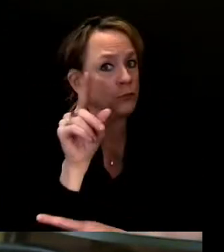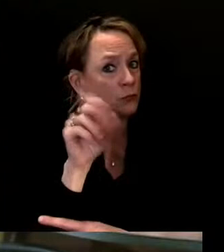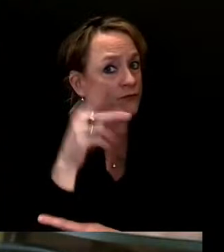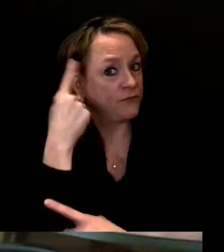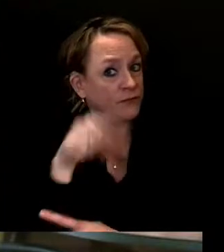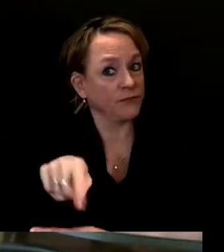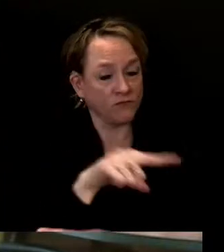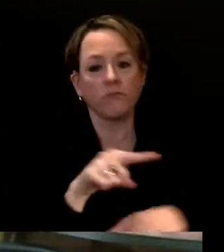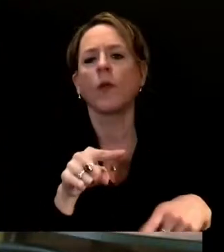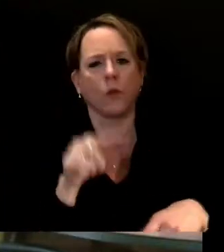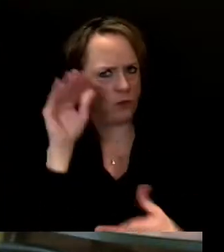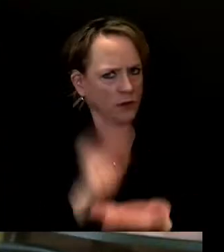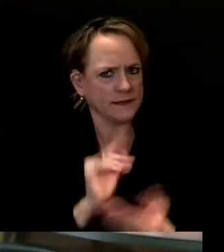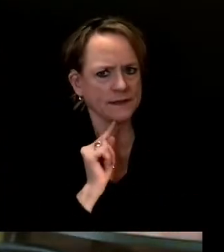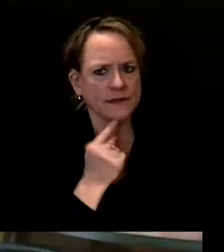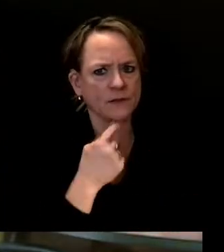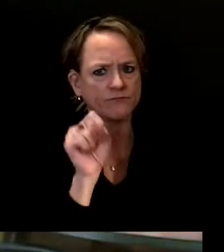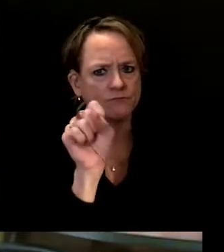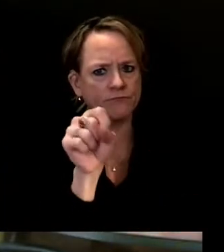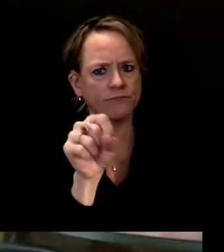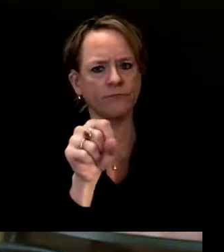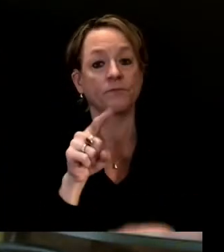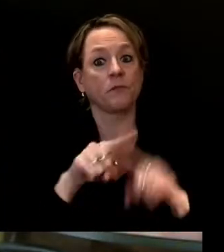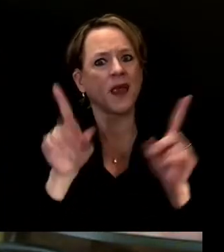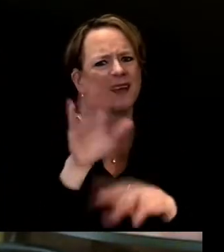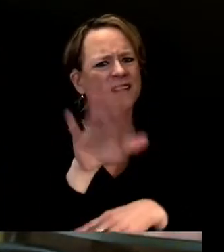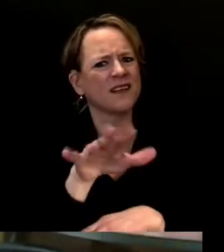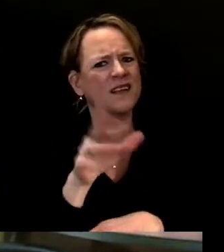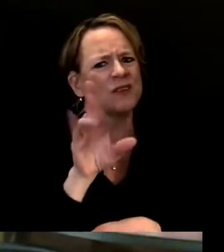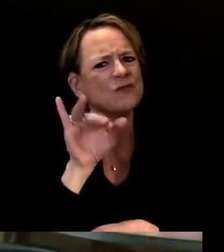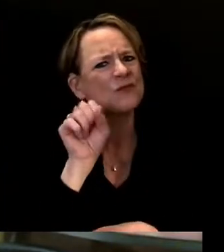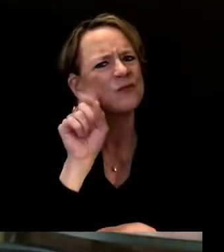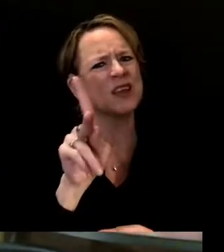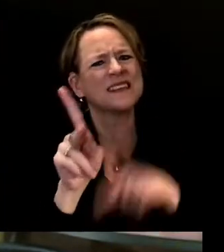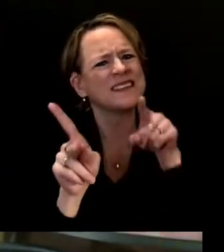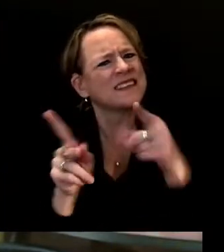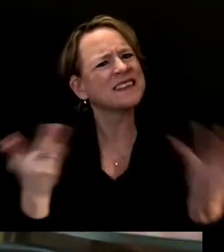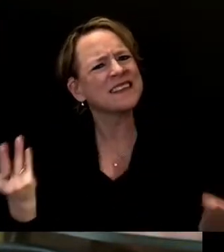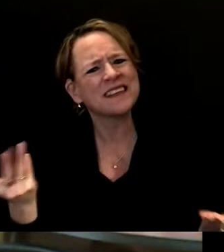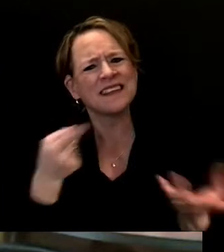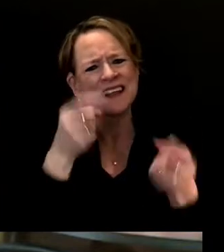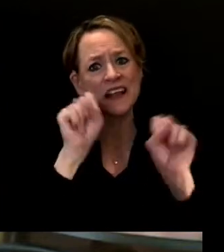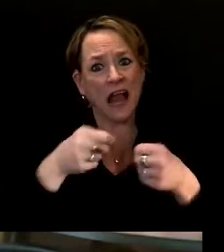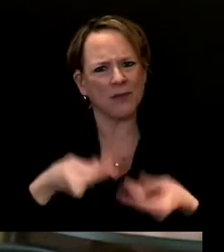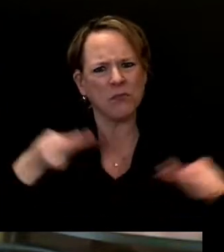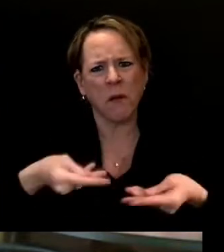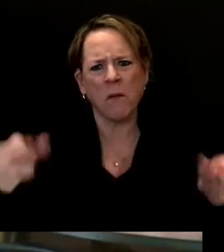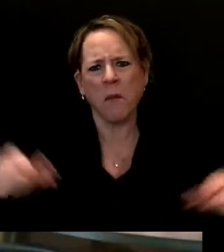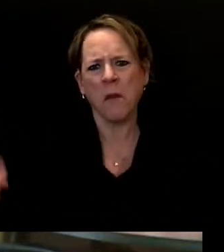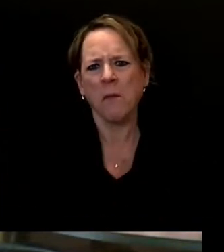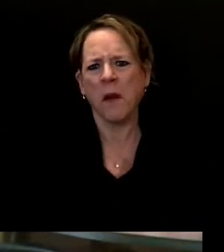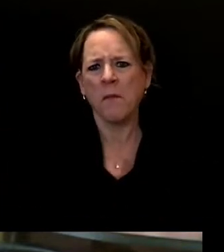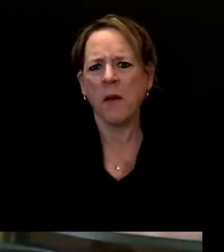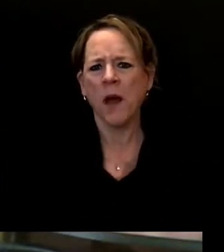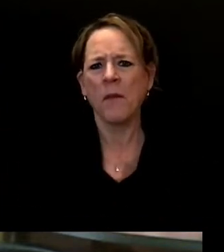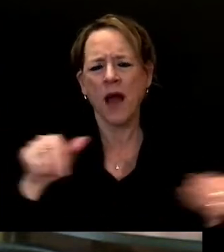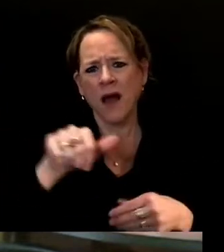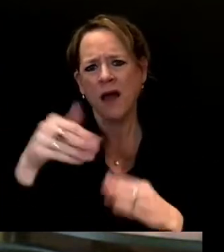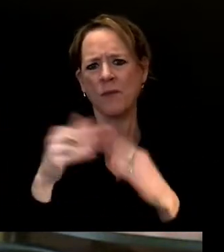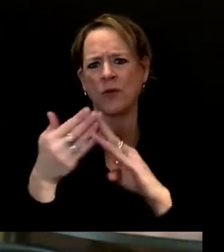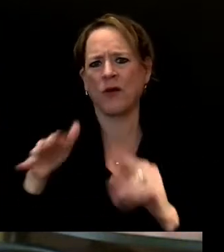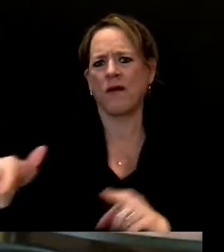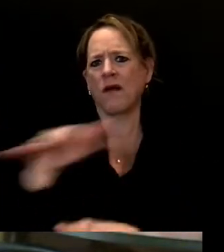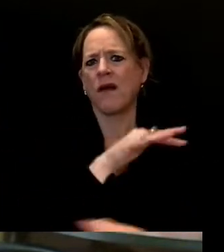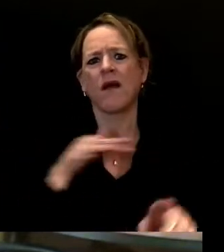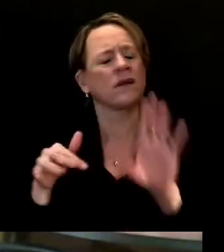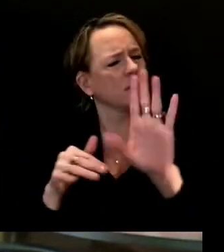never been more dire. If we do not protect capacity in our healthcare system by protecting ourselves and our